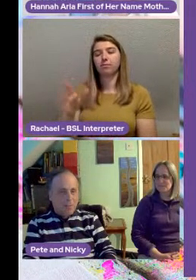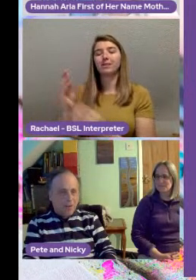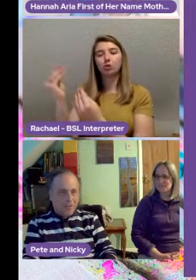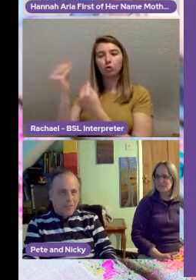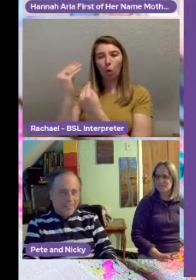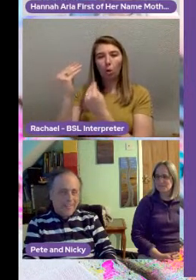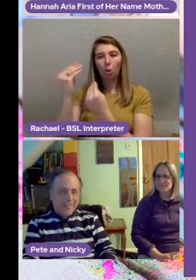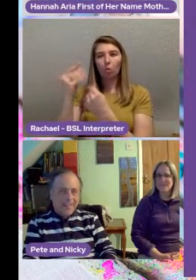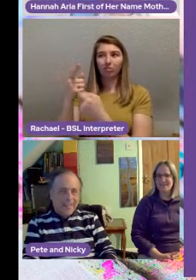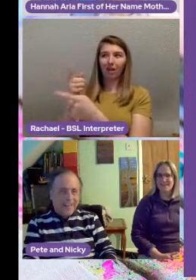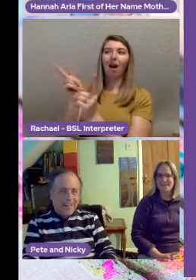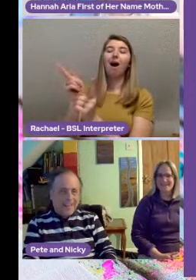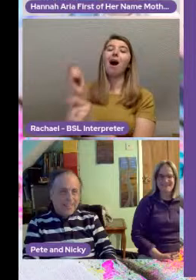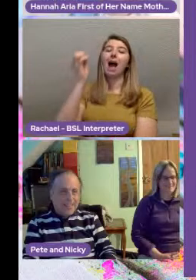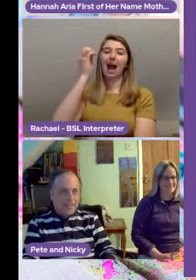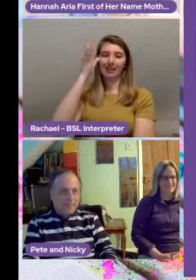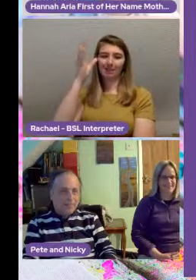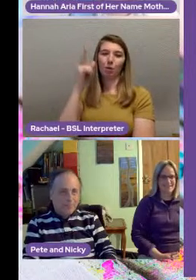do it by experts.